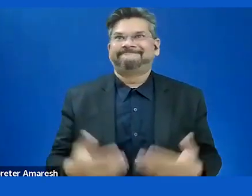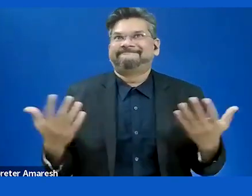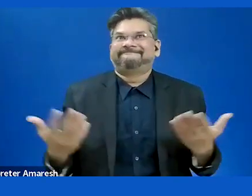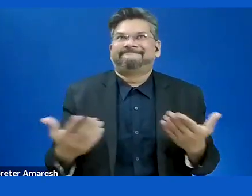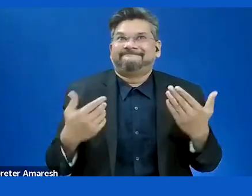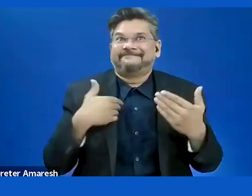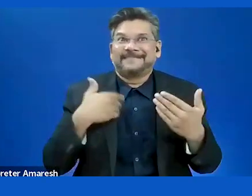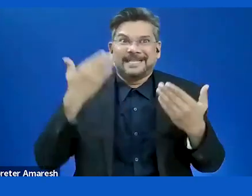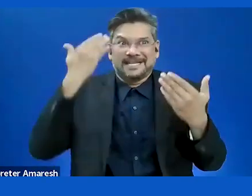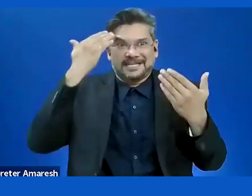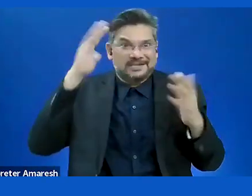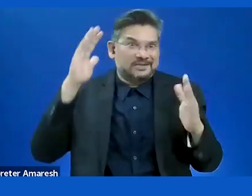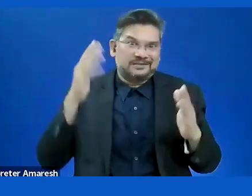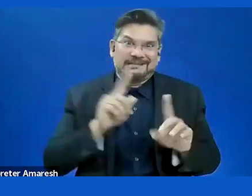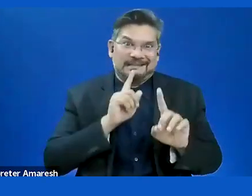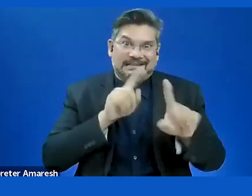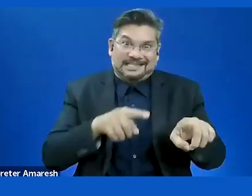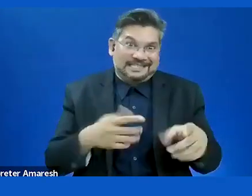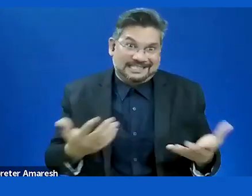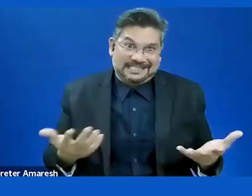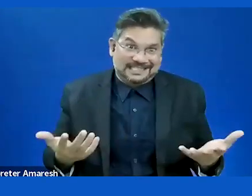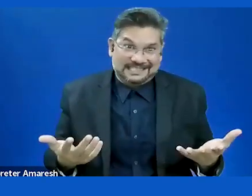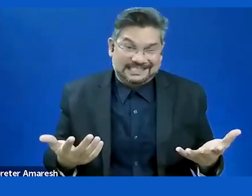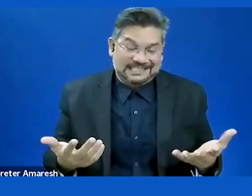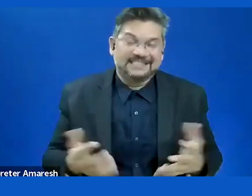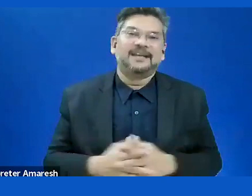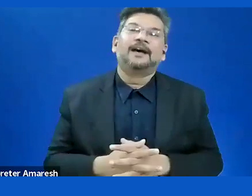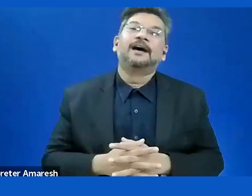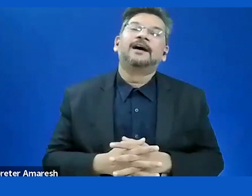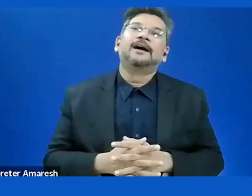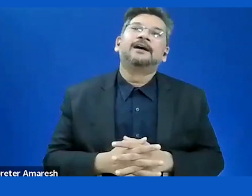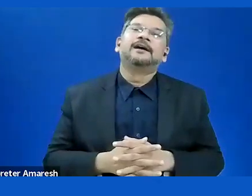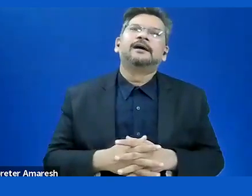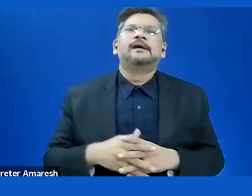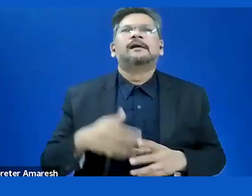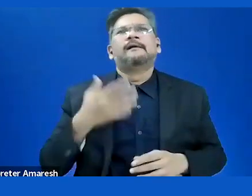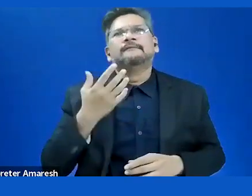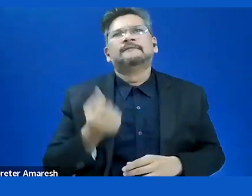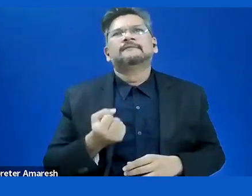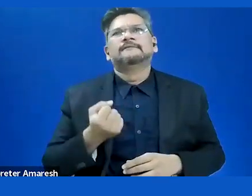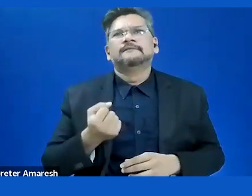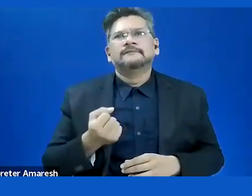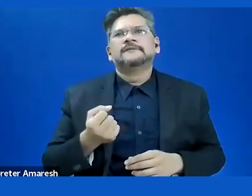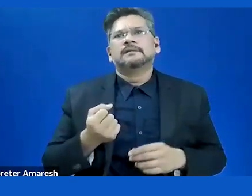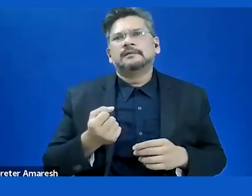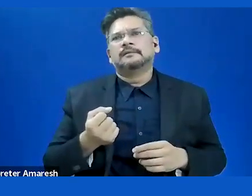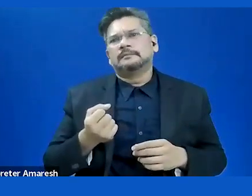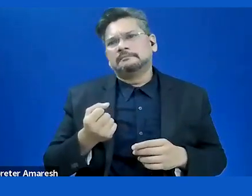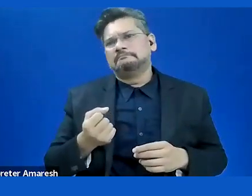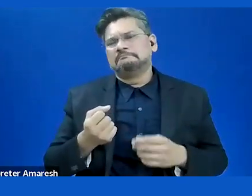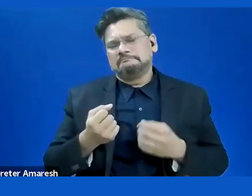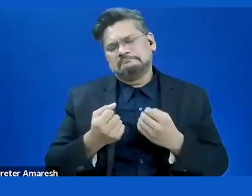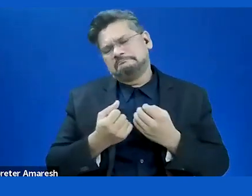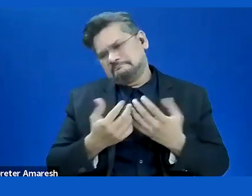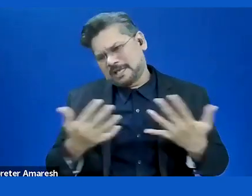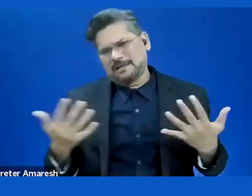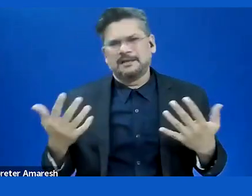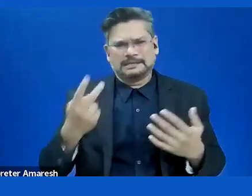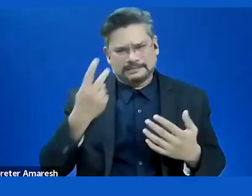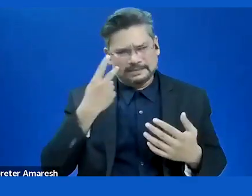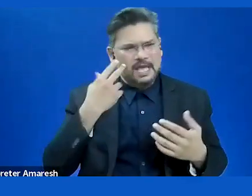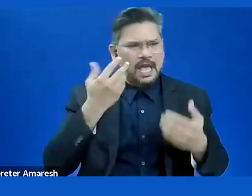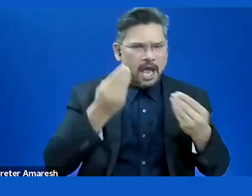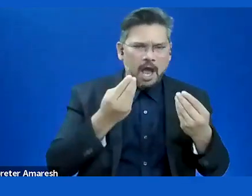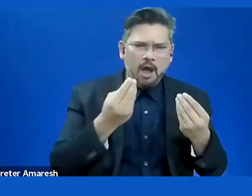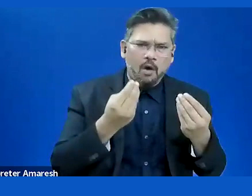one answer for you. There are lots of scoring solutions out there